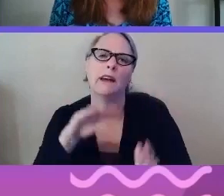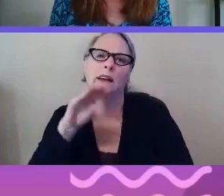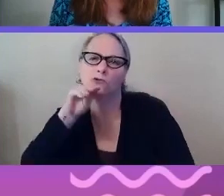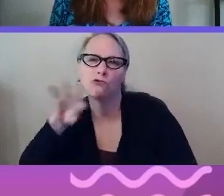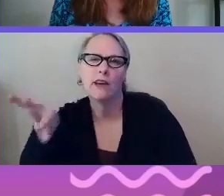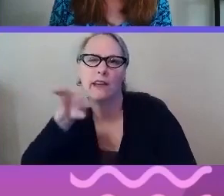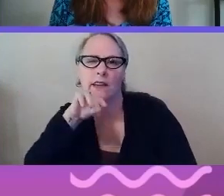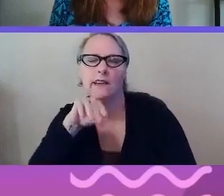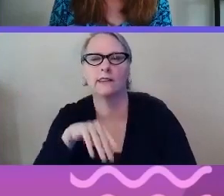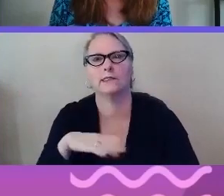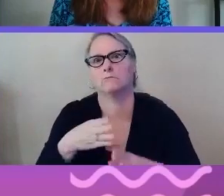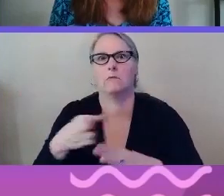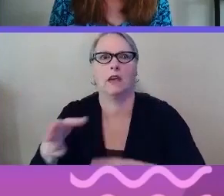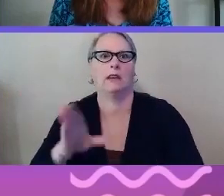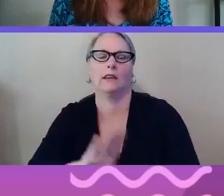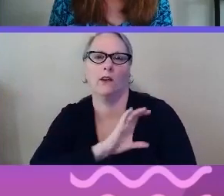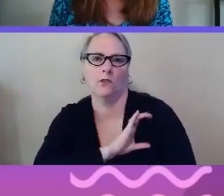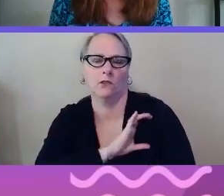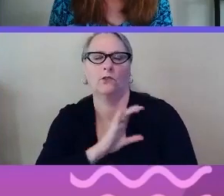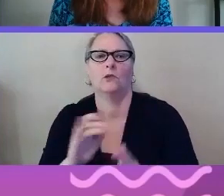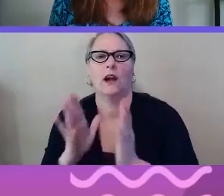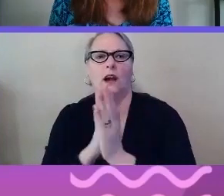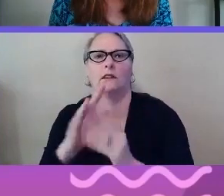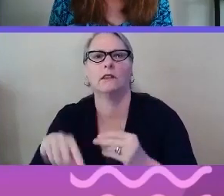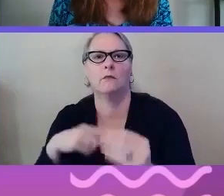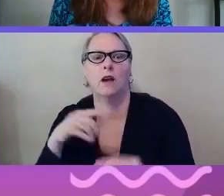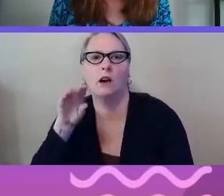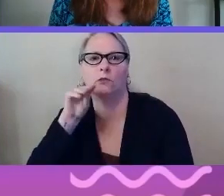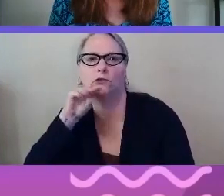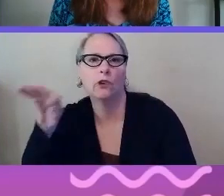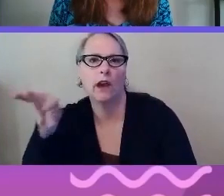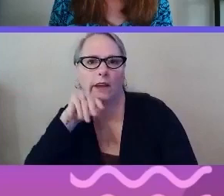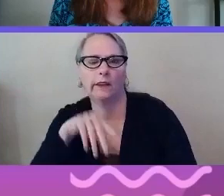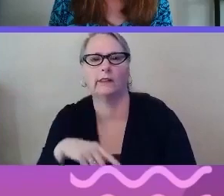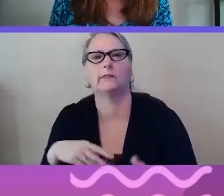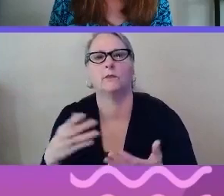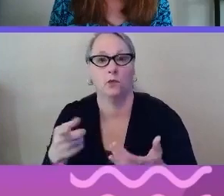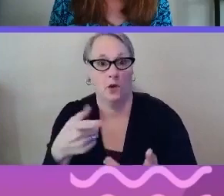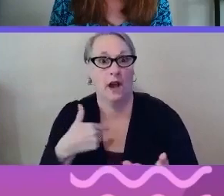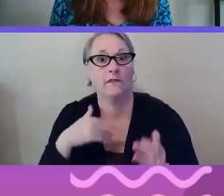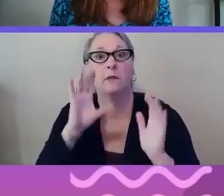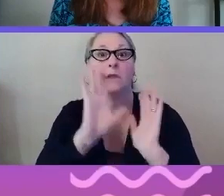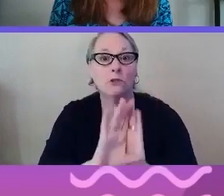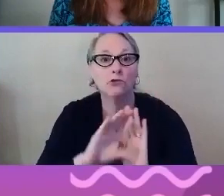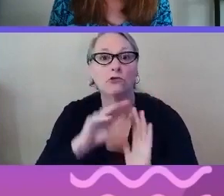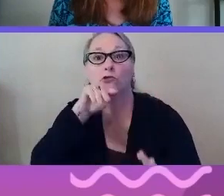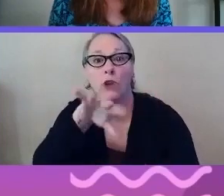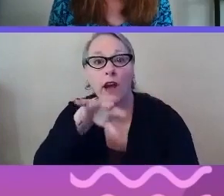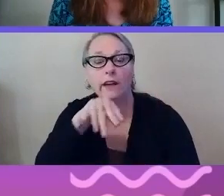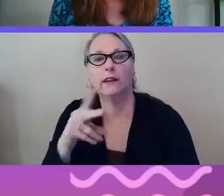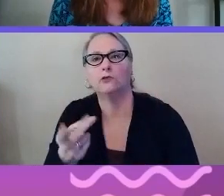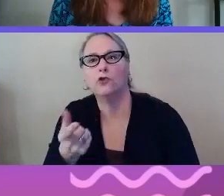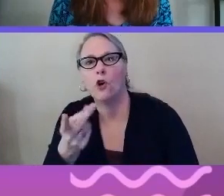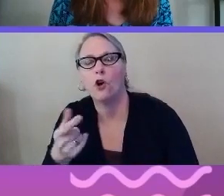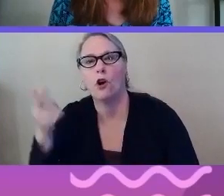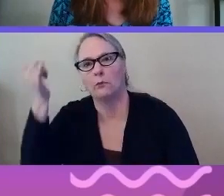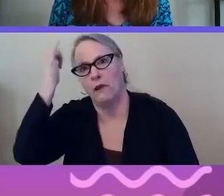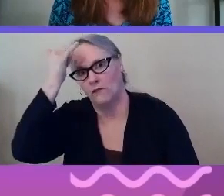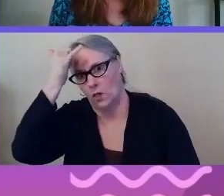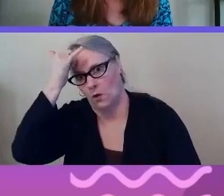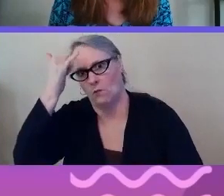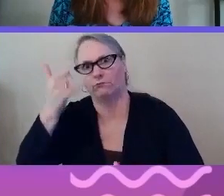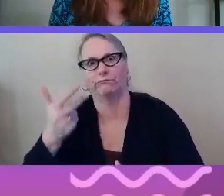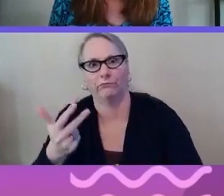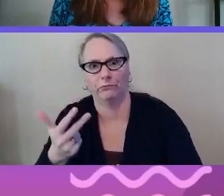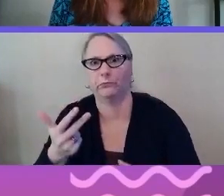are the main character. And that's what we're asking about, is who is the main character. Maybe you have a picture of the dragon, a dog, and a buffalo. And so then